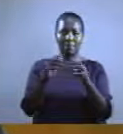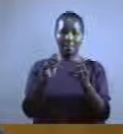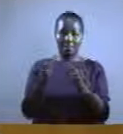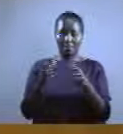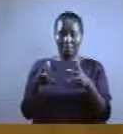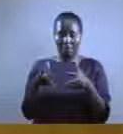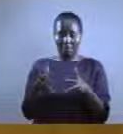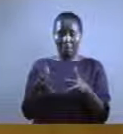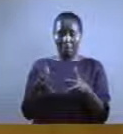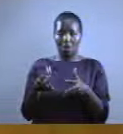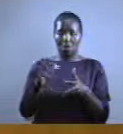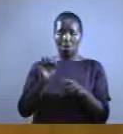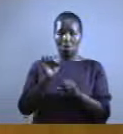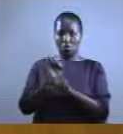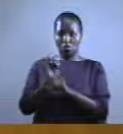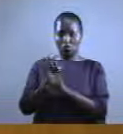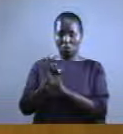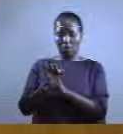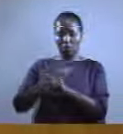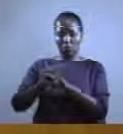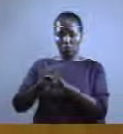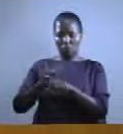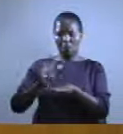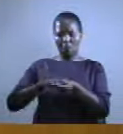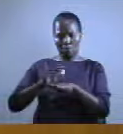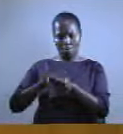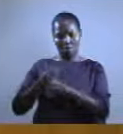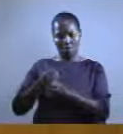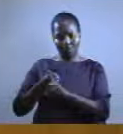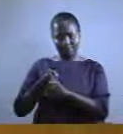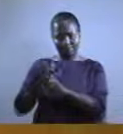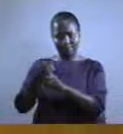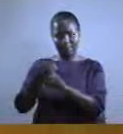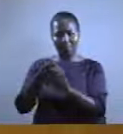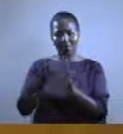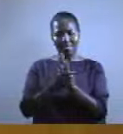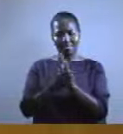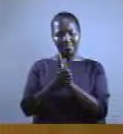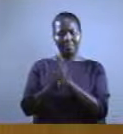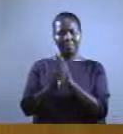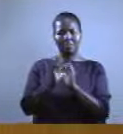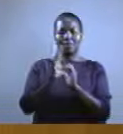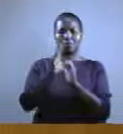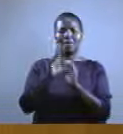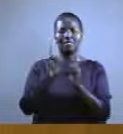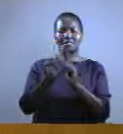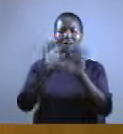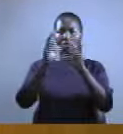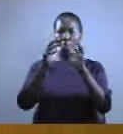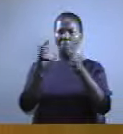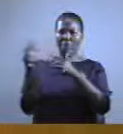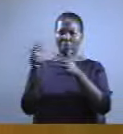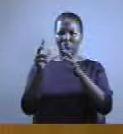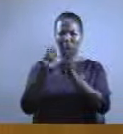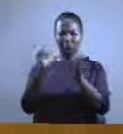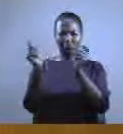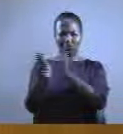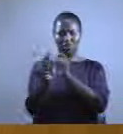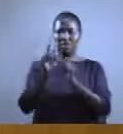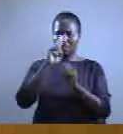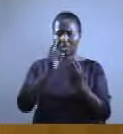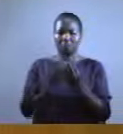encouraging on-the-job training, enhancing skills capacity, and addressing climate change challenges. And a number of